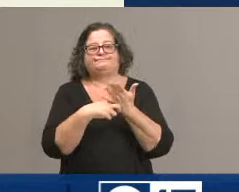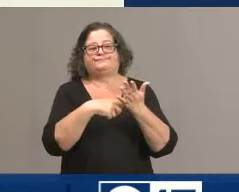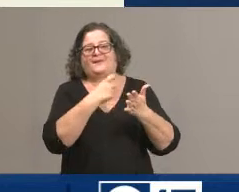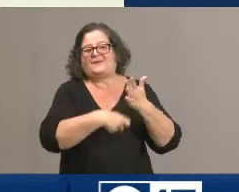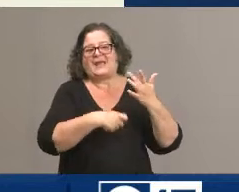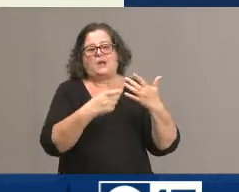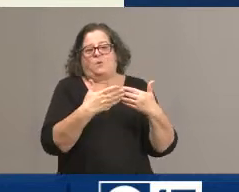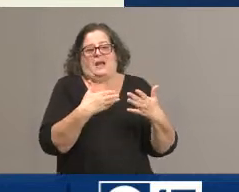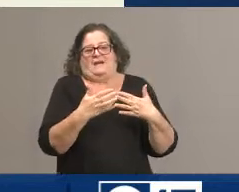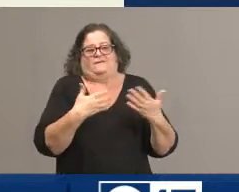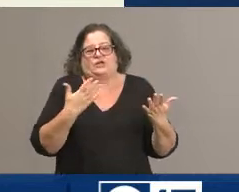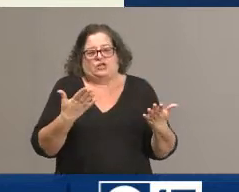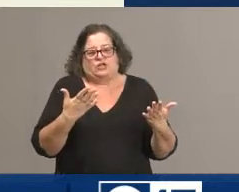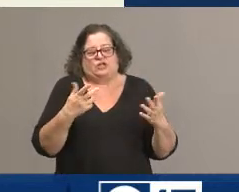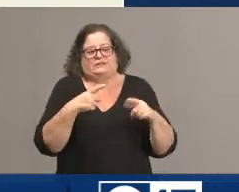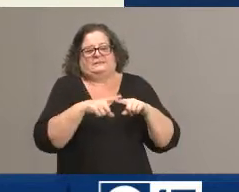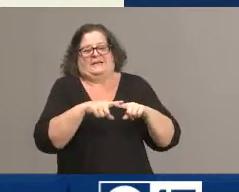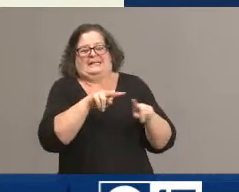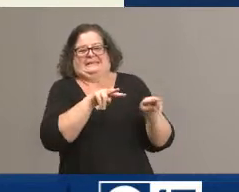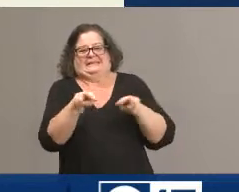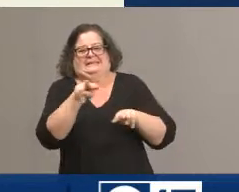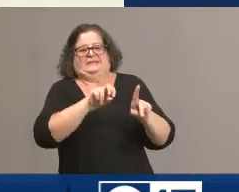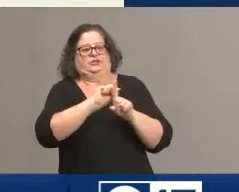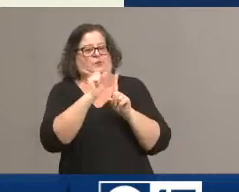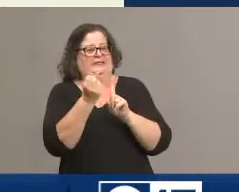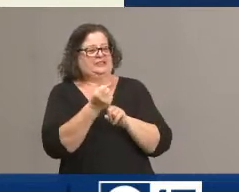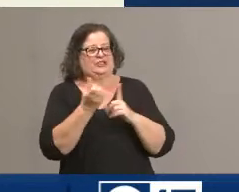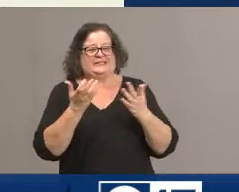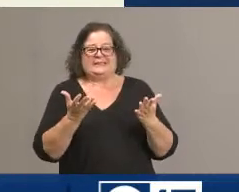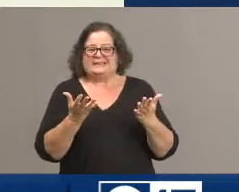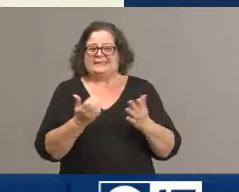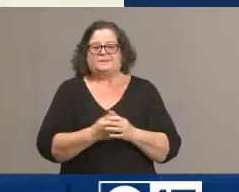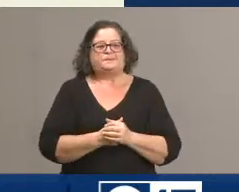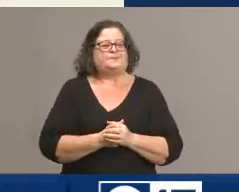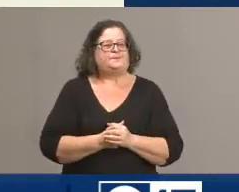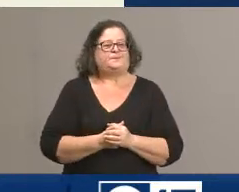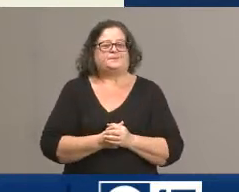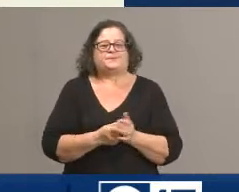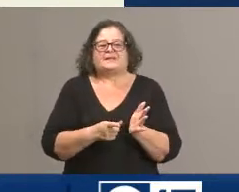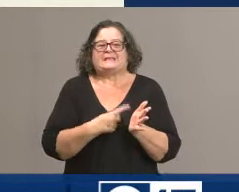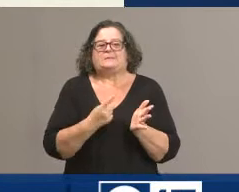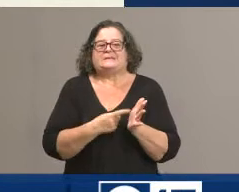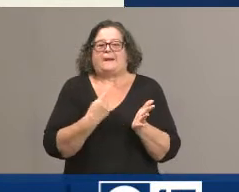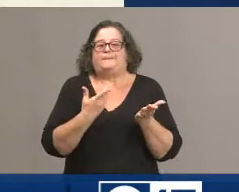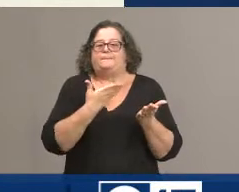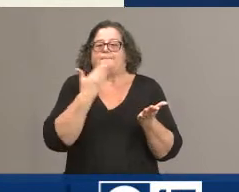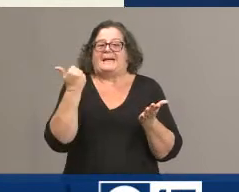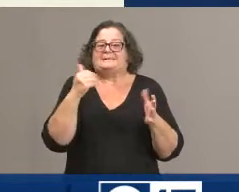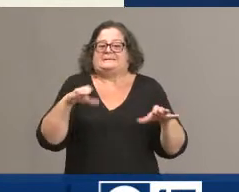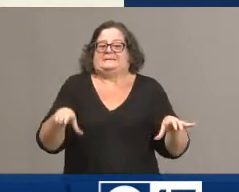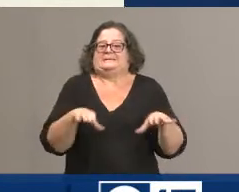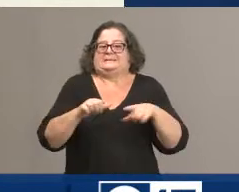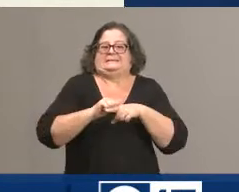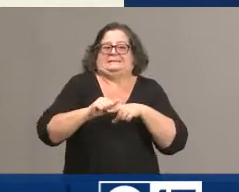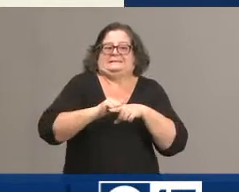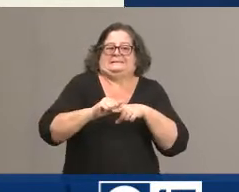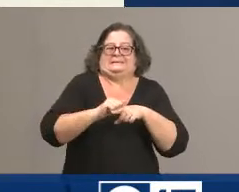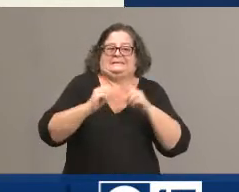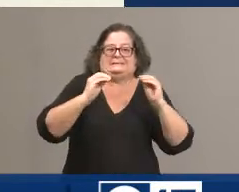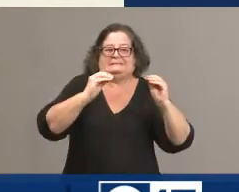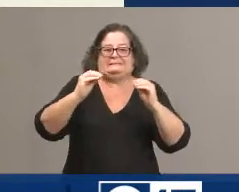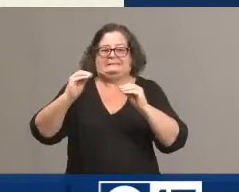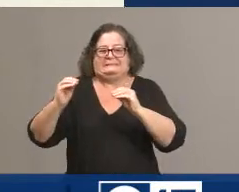masks, in addition to the mandates at the local level, the officers have done a great job. Now, when it comes to some other things,